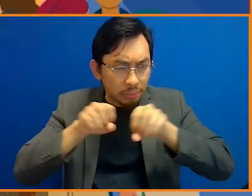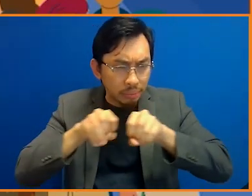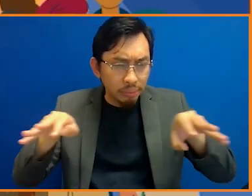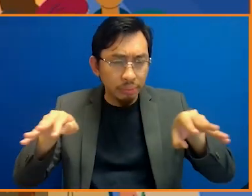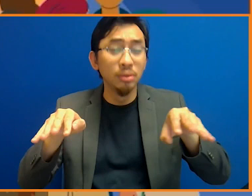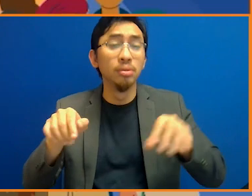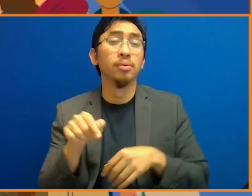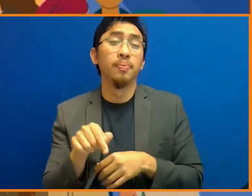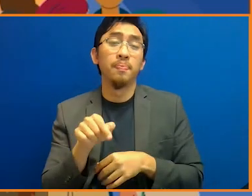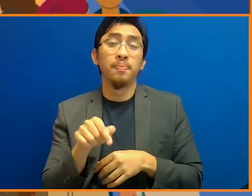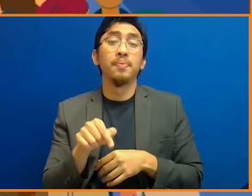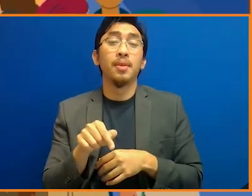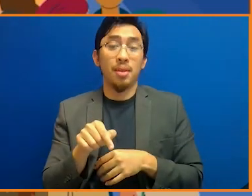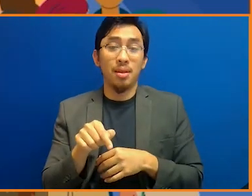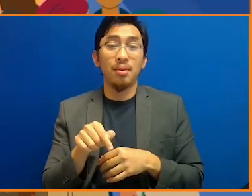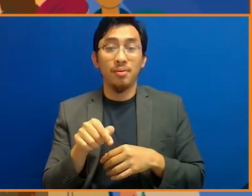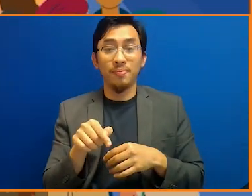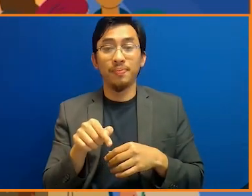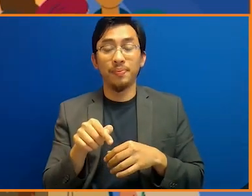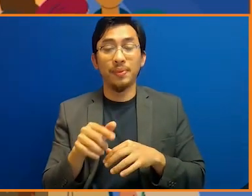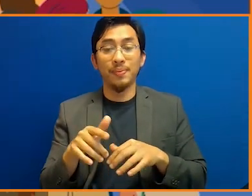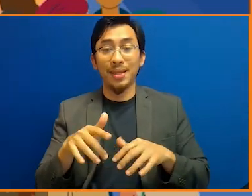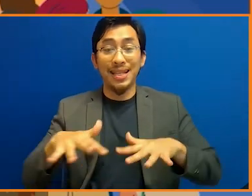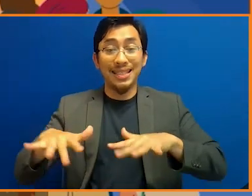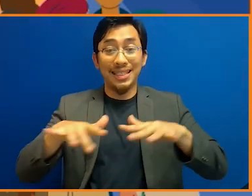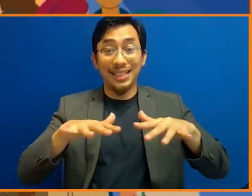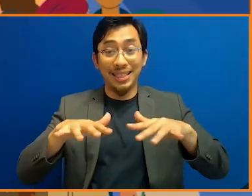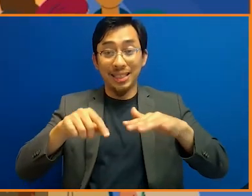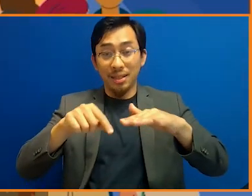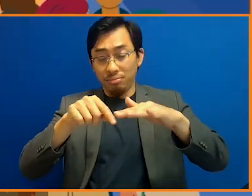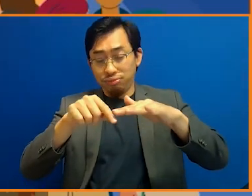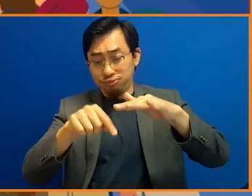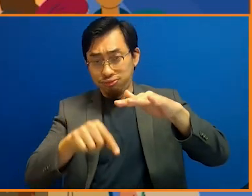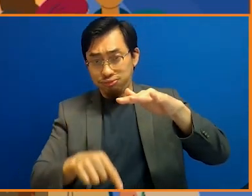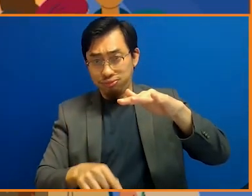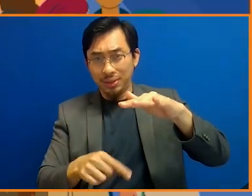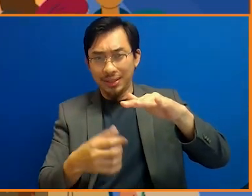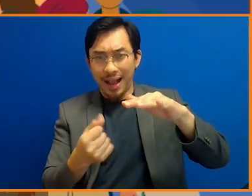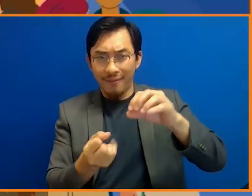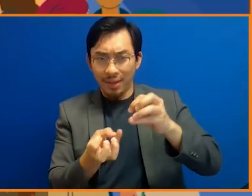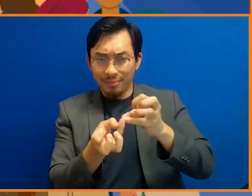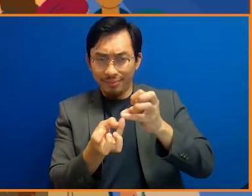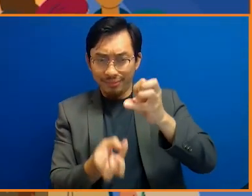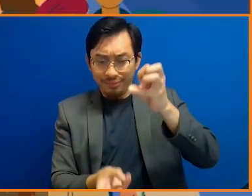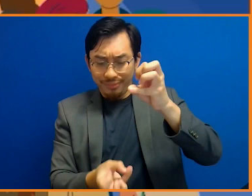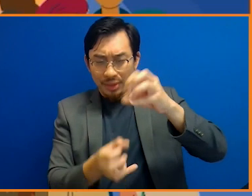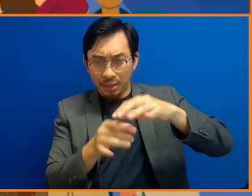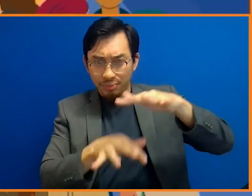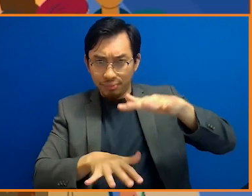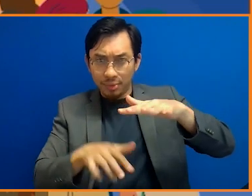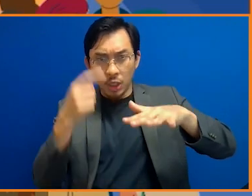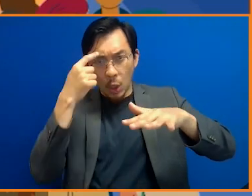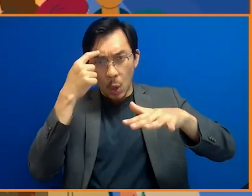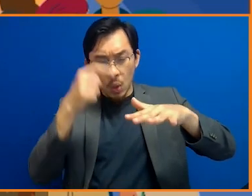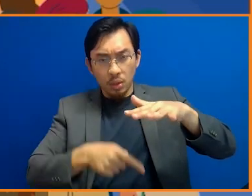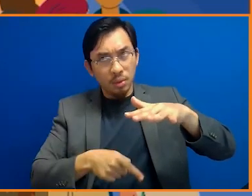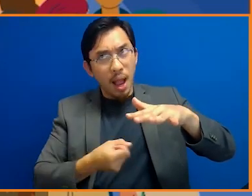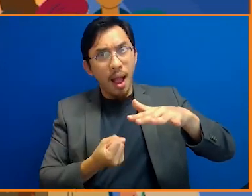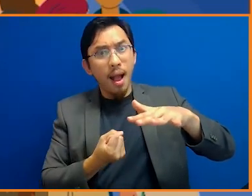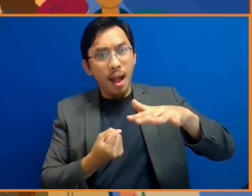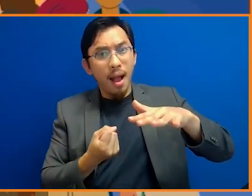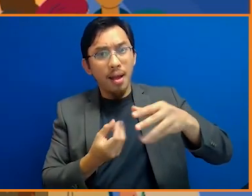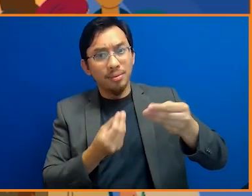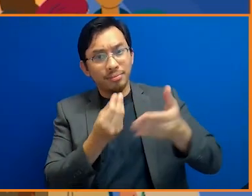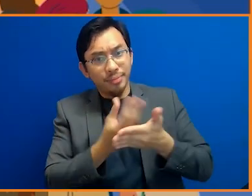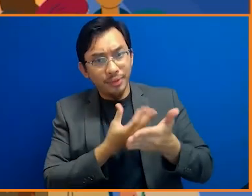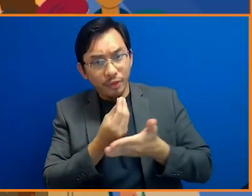one, like this, we have already deployed the sea bottom cable sensors like this in the East Coast, and also